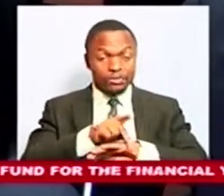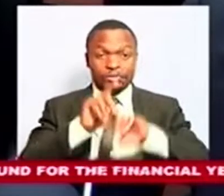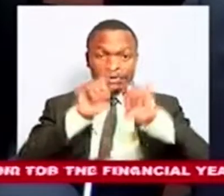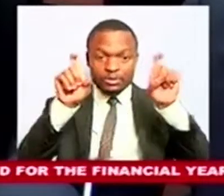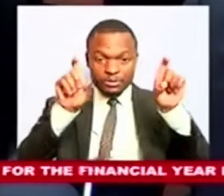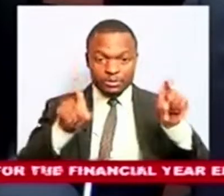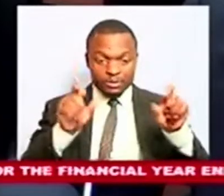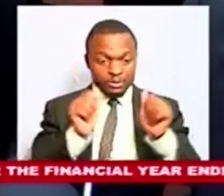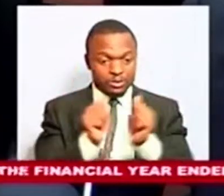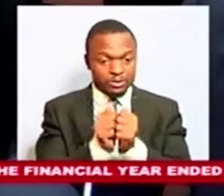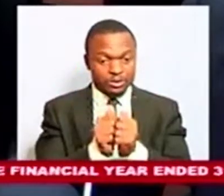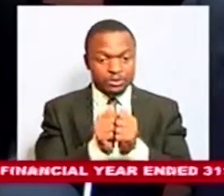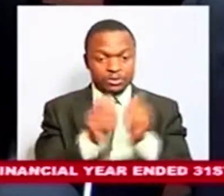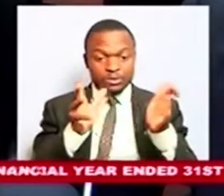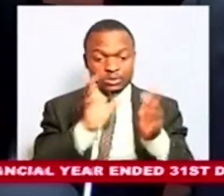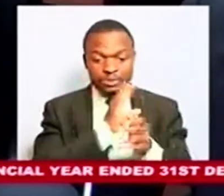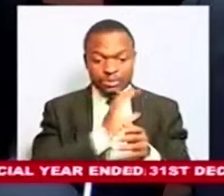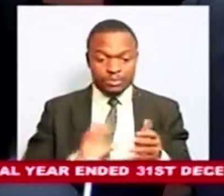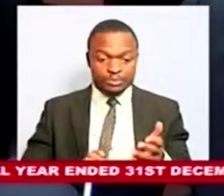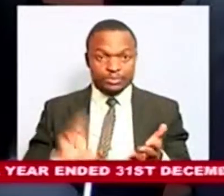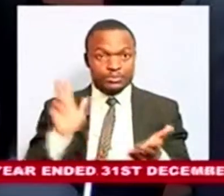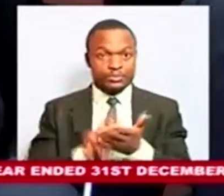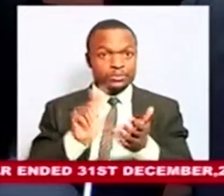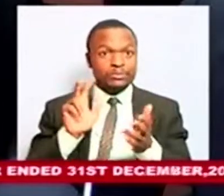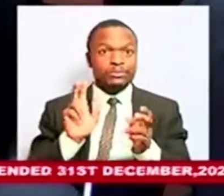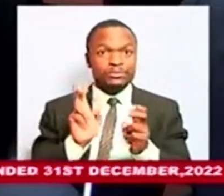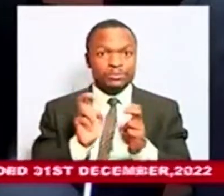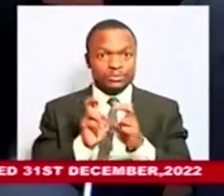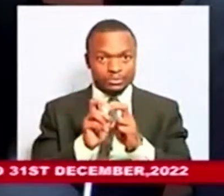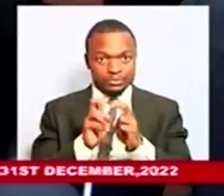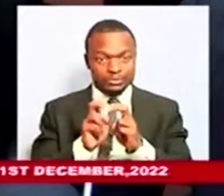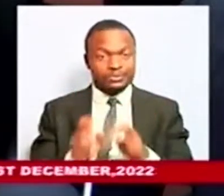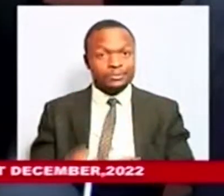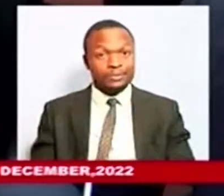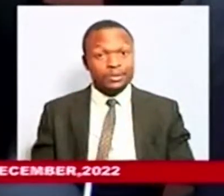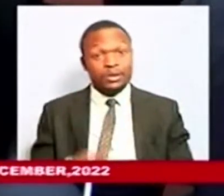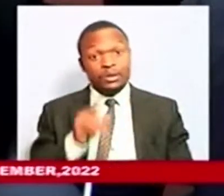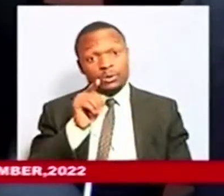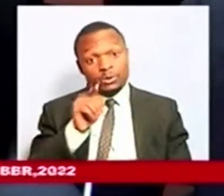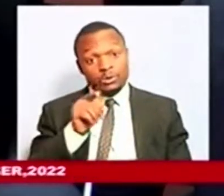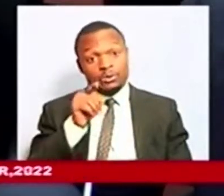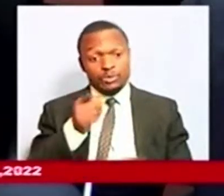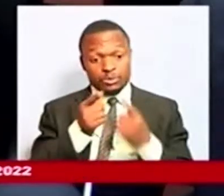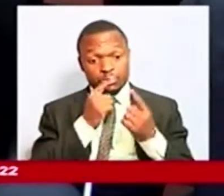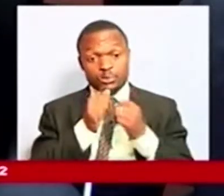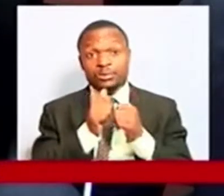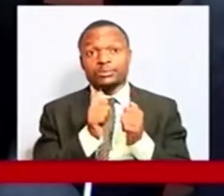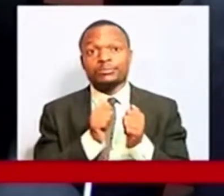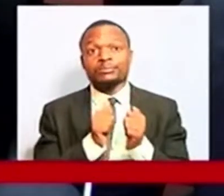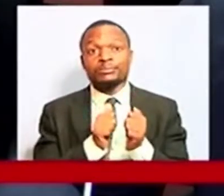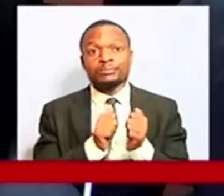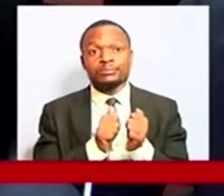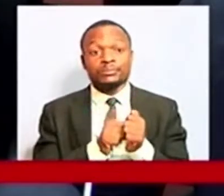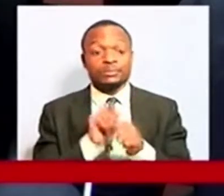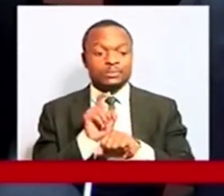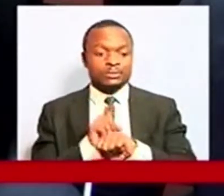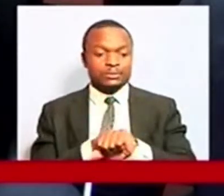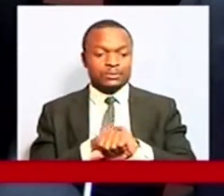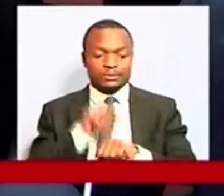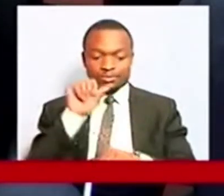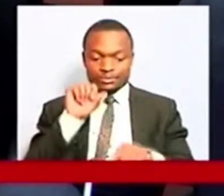the contractor signing the contract? And you are talking of, at the time of